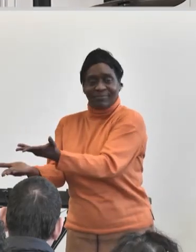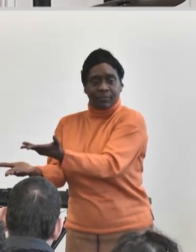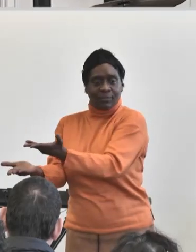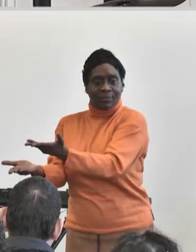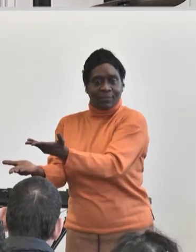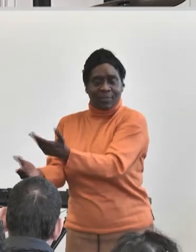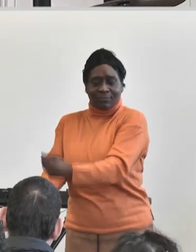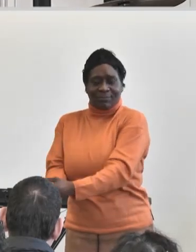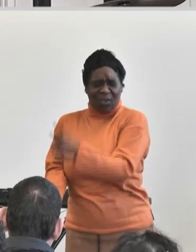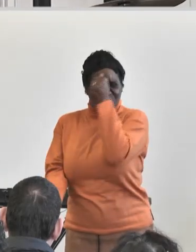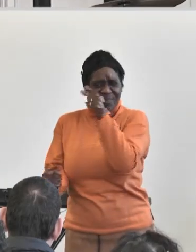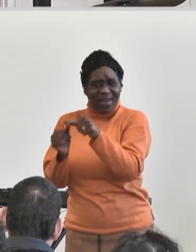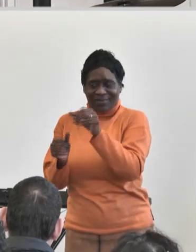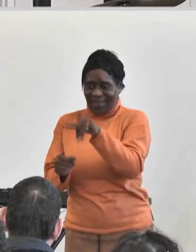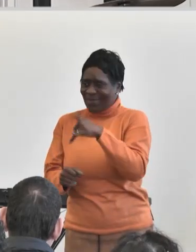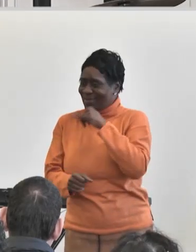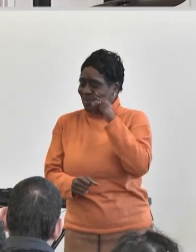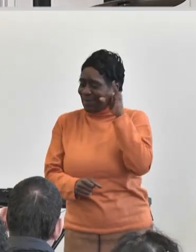I was reminded of this yesterday.